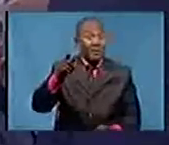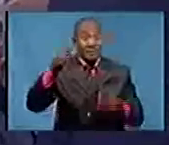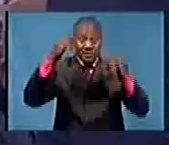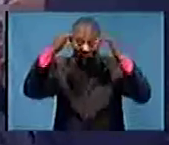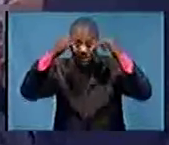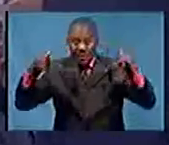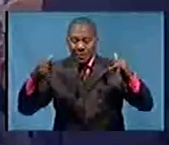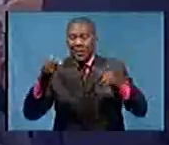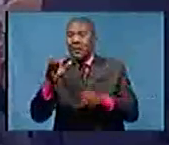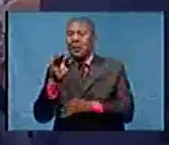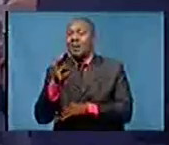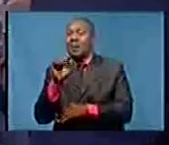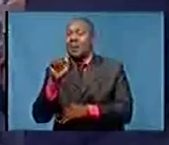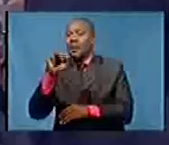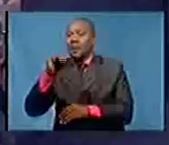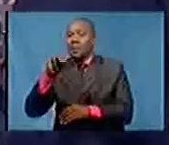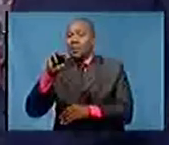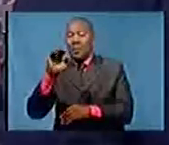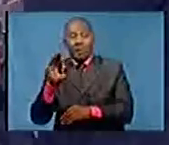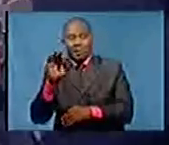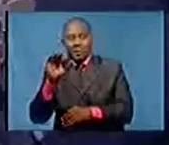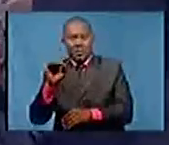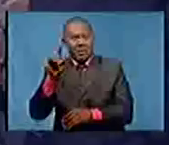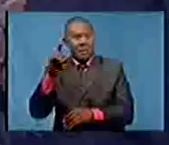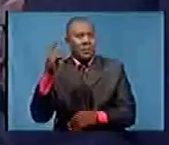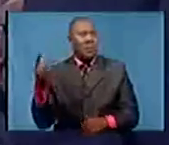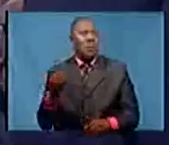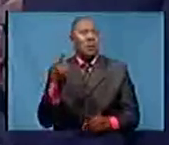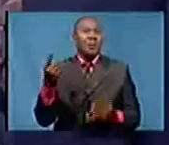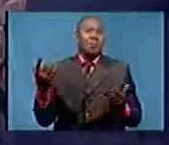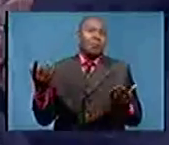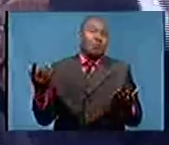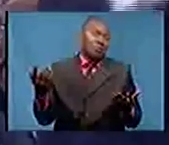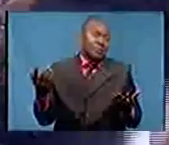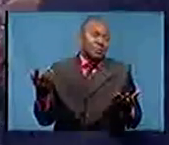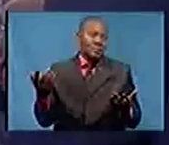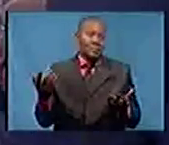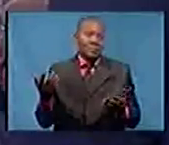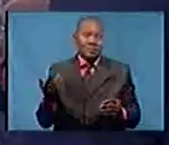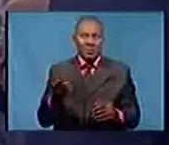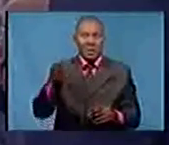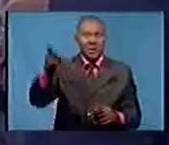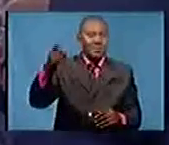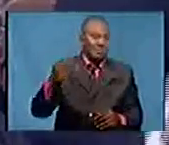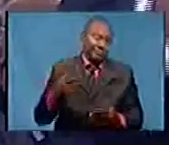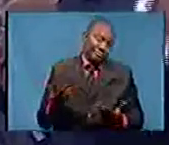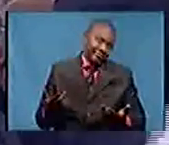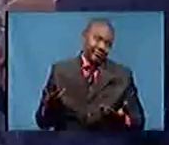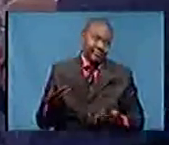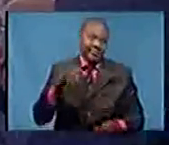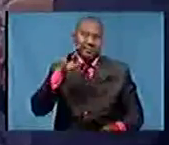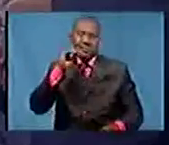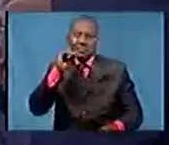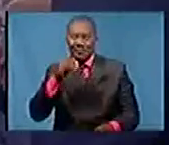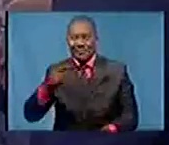always, in pleading, will say that, as Your Lordship rightly pointed out, something entered into him. Bishi, bishi.